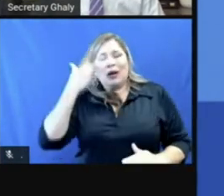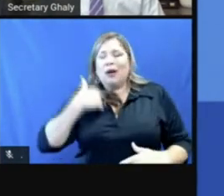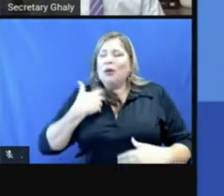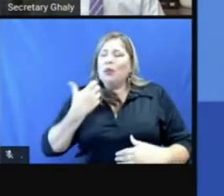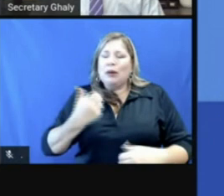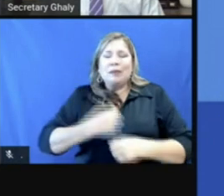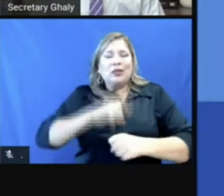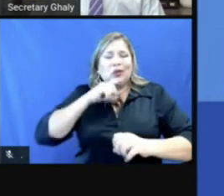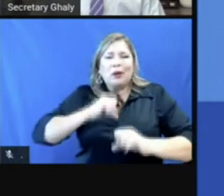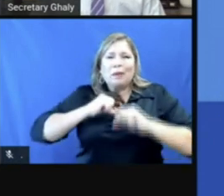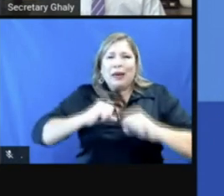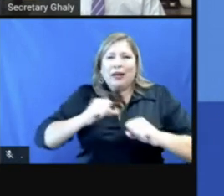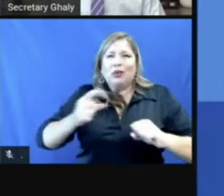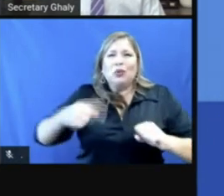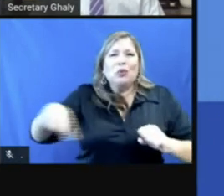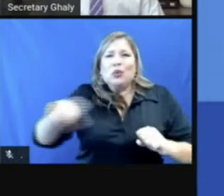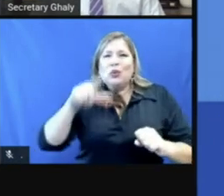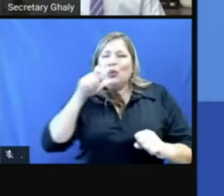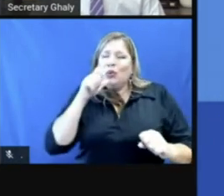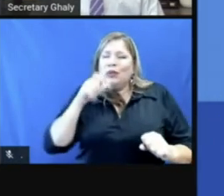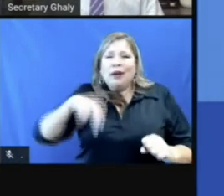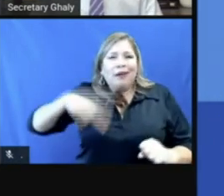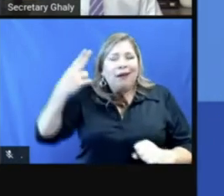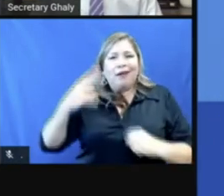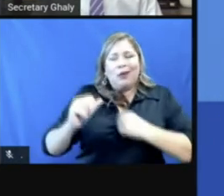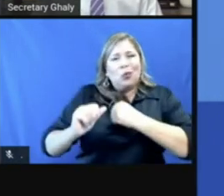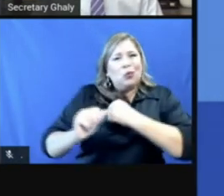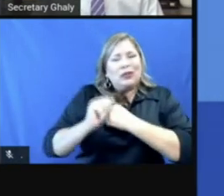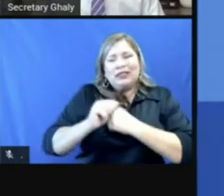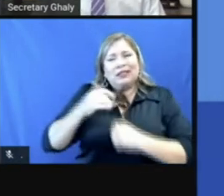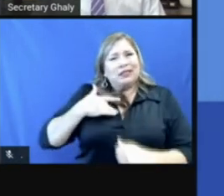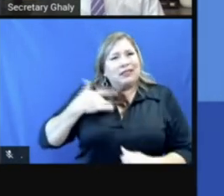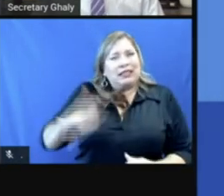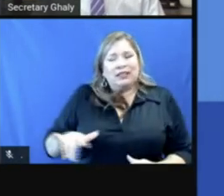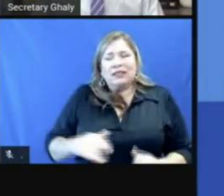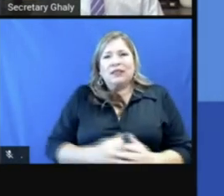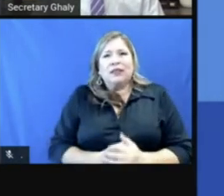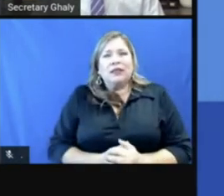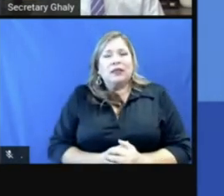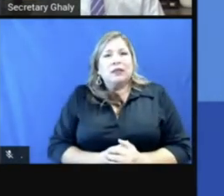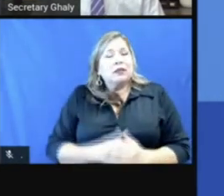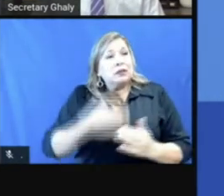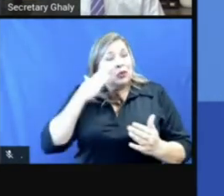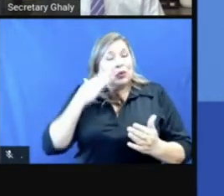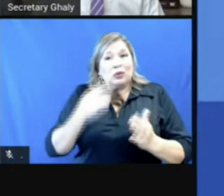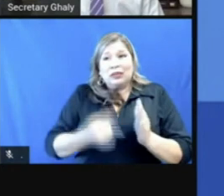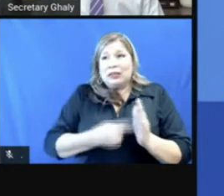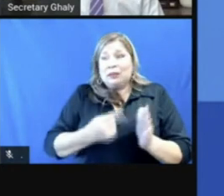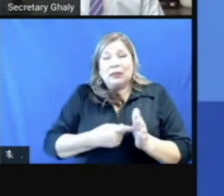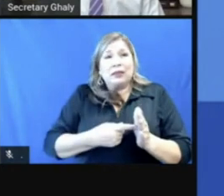We know that although many people who might be out and about, even between 10 and